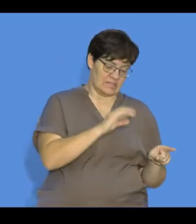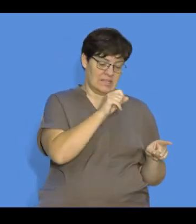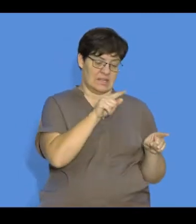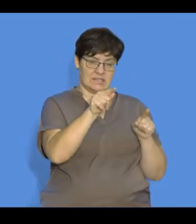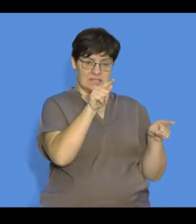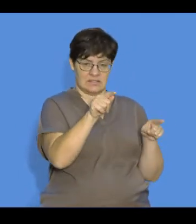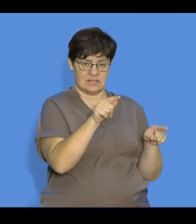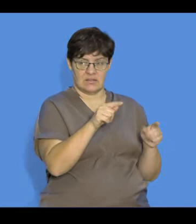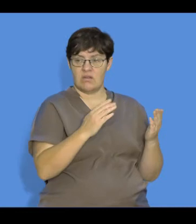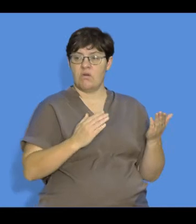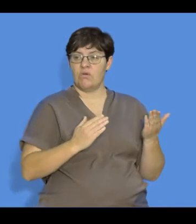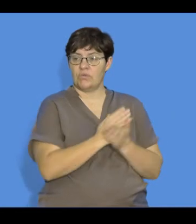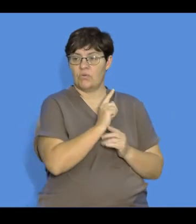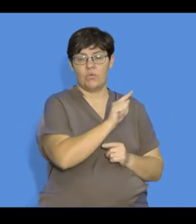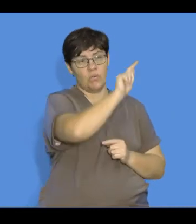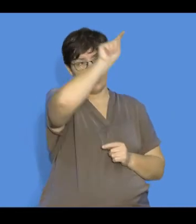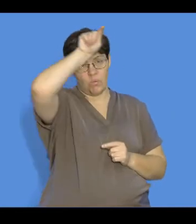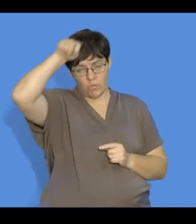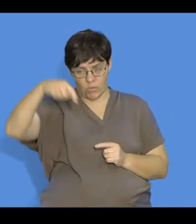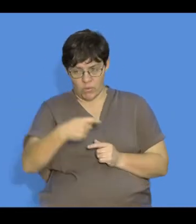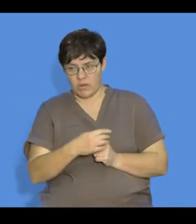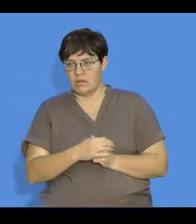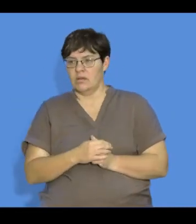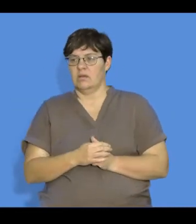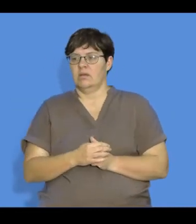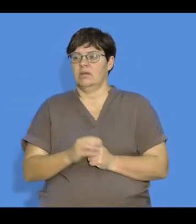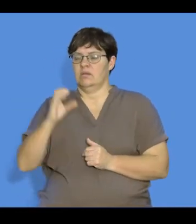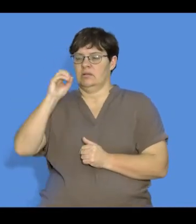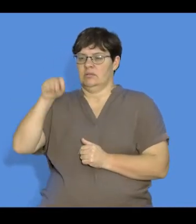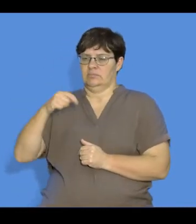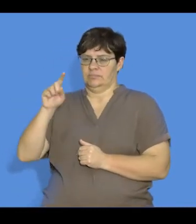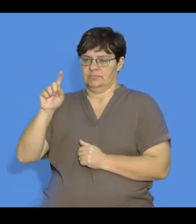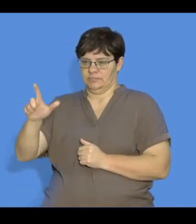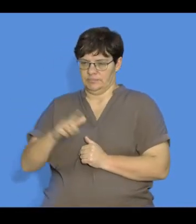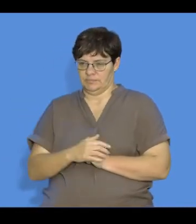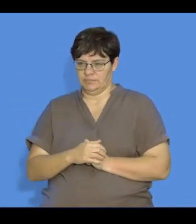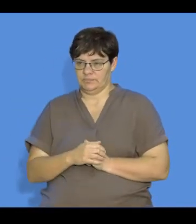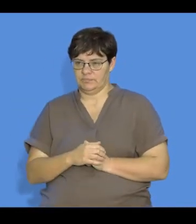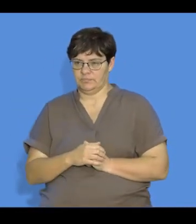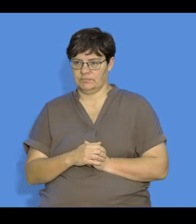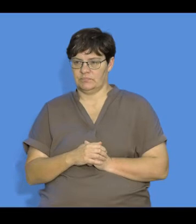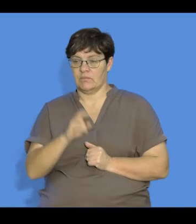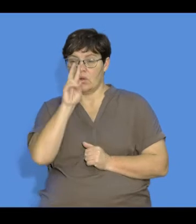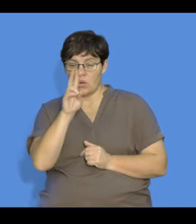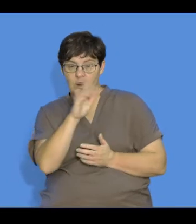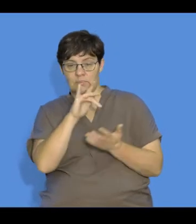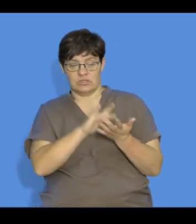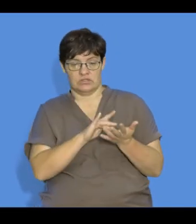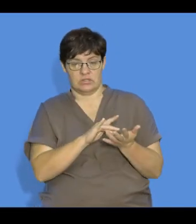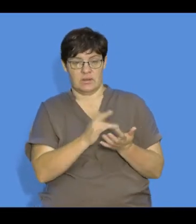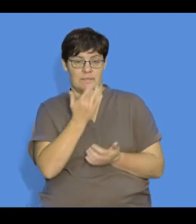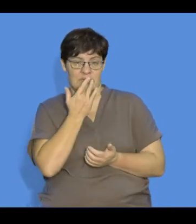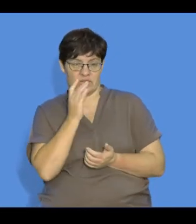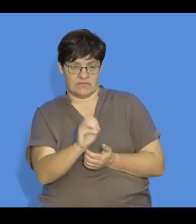meaning that the current that passes through each one of them is 0.17, okay? Now, look at the position of the